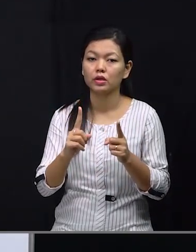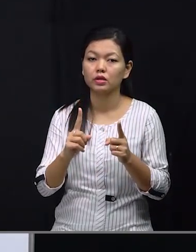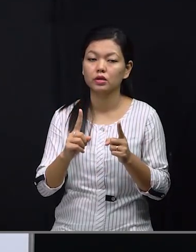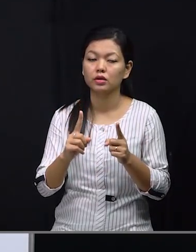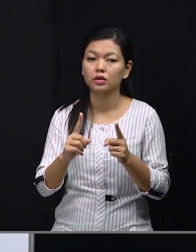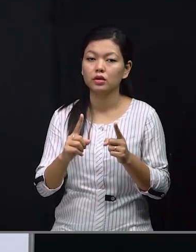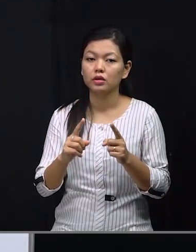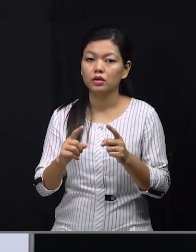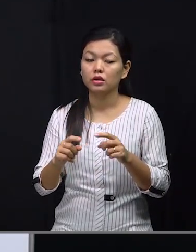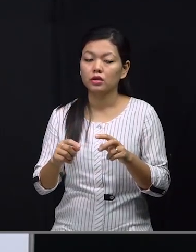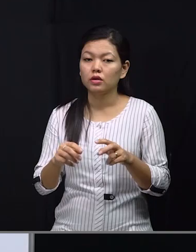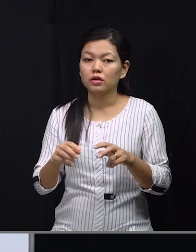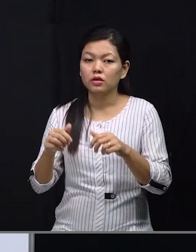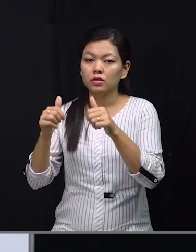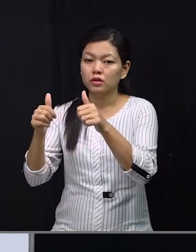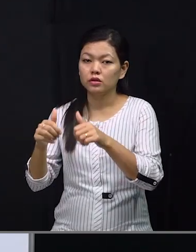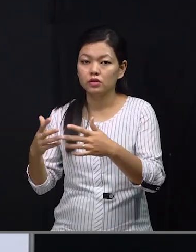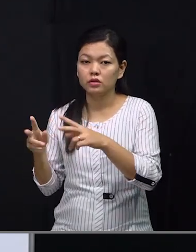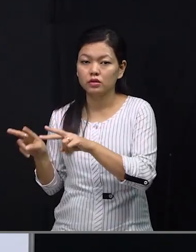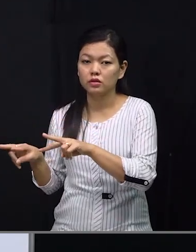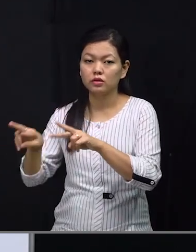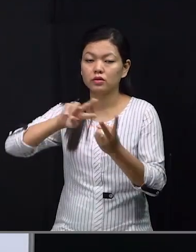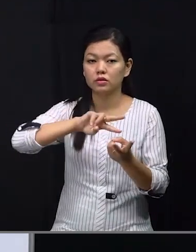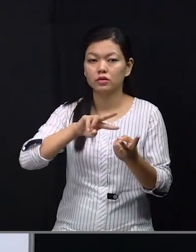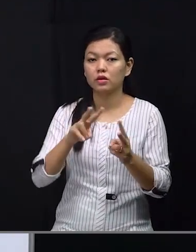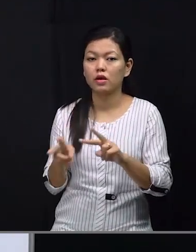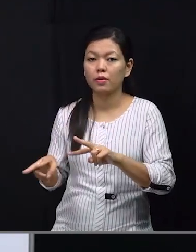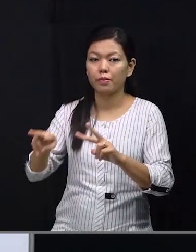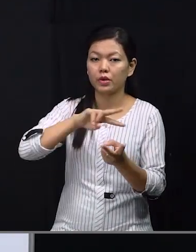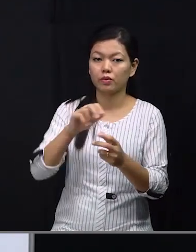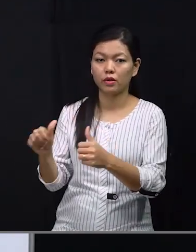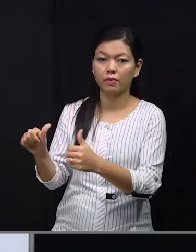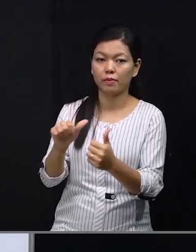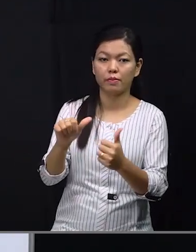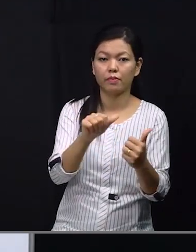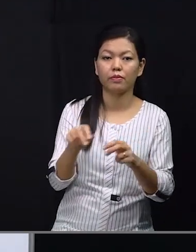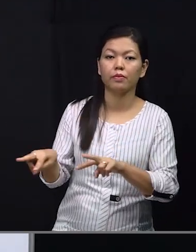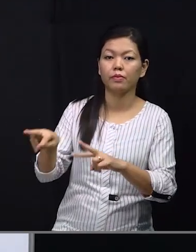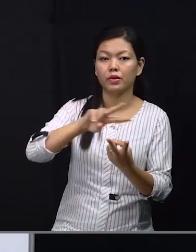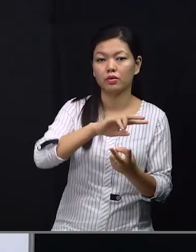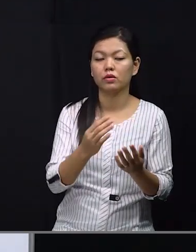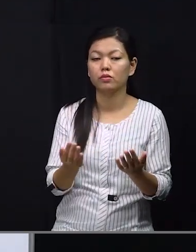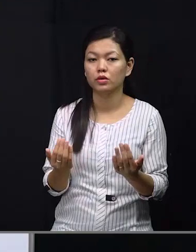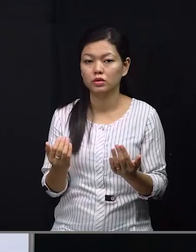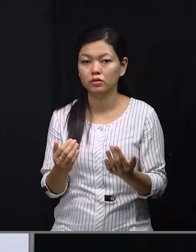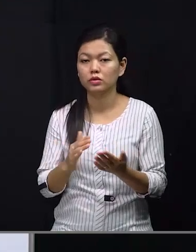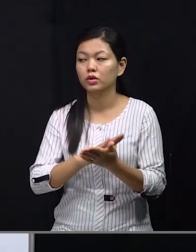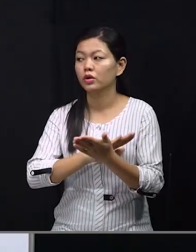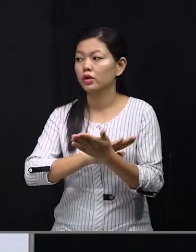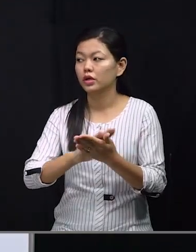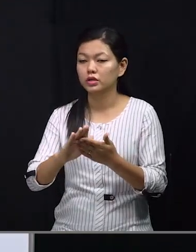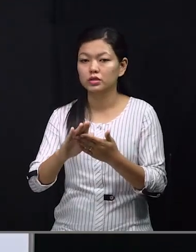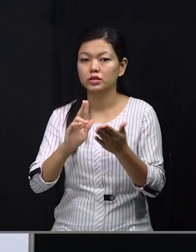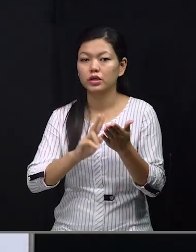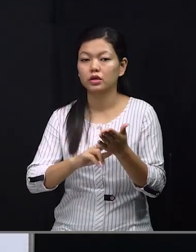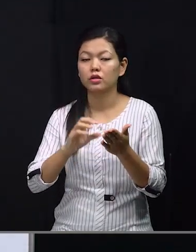reversible. Therefore, to prevent the backward reaction from taking place, we use an oxidizing agent. And the third